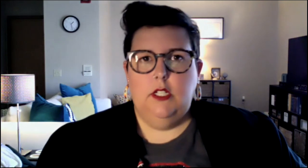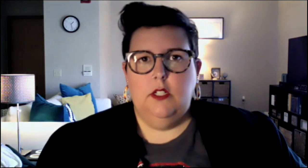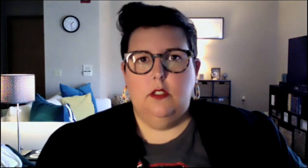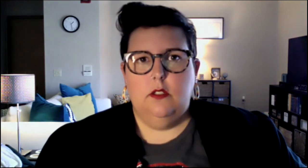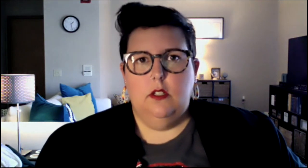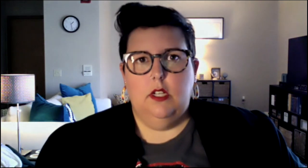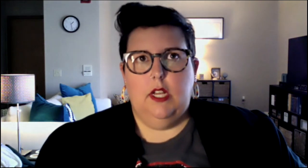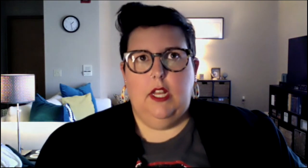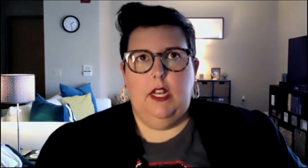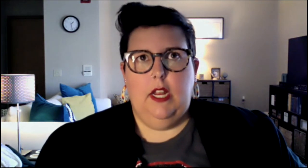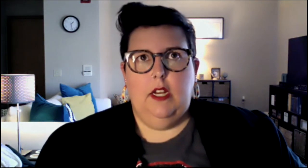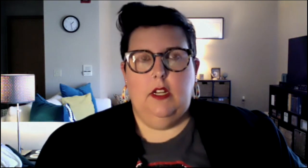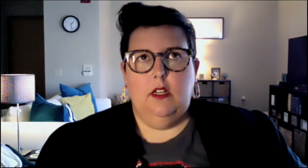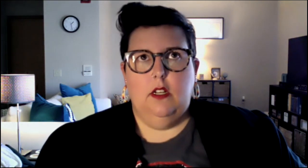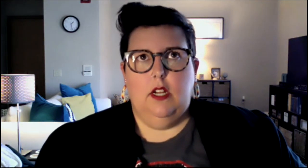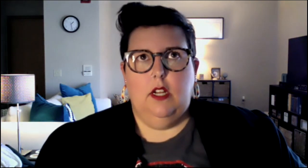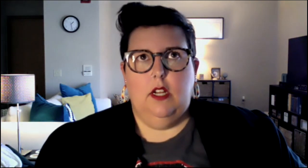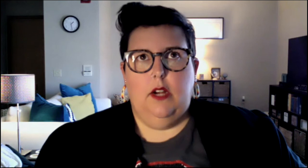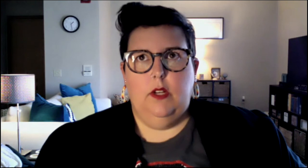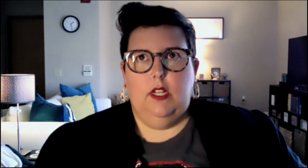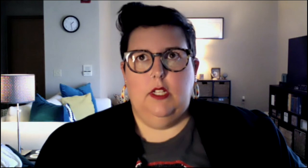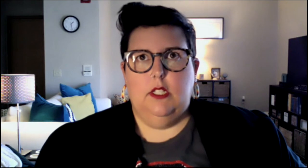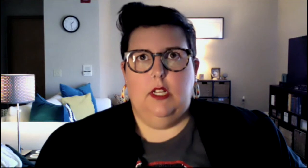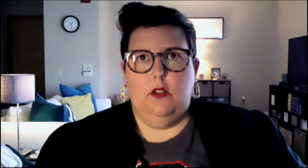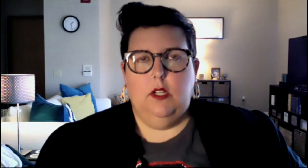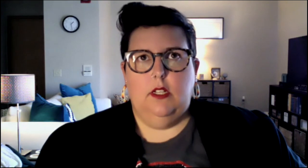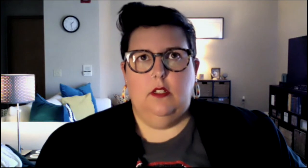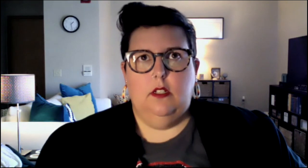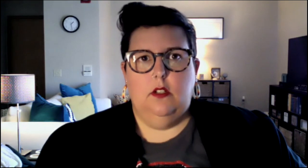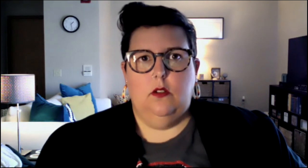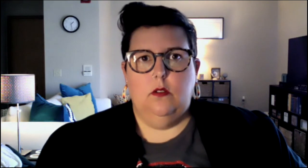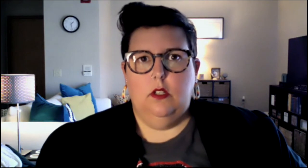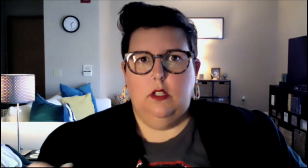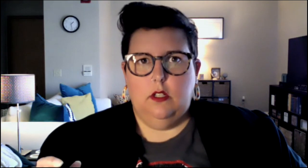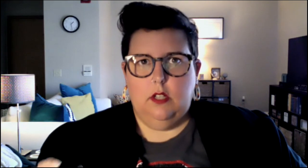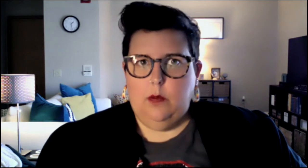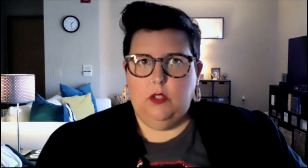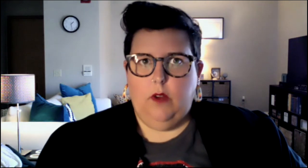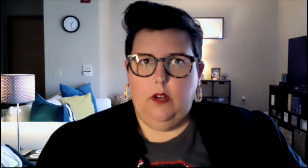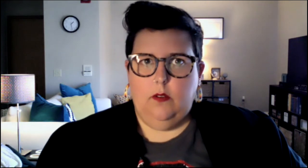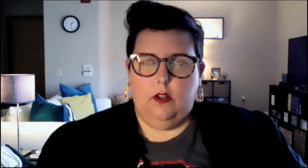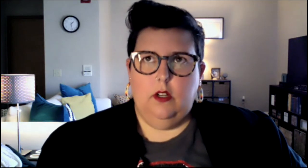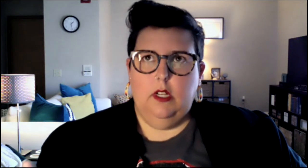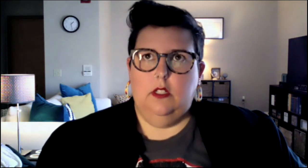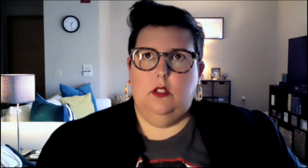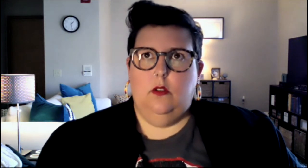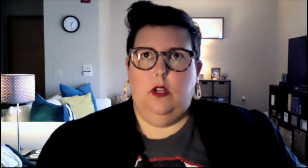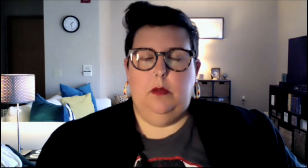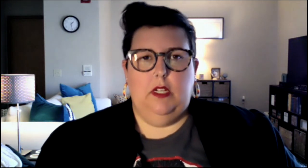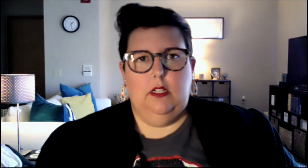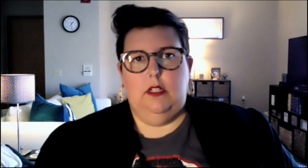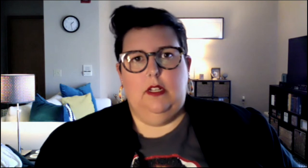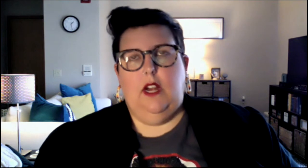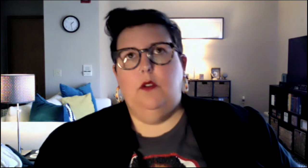13 years? And then I realized, like, okay, you know, I'm a survivor. So, I